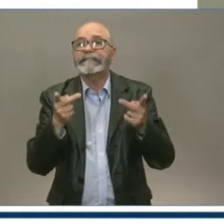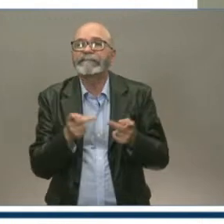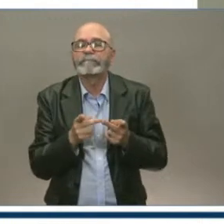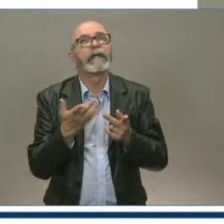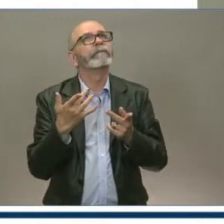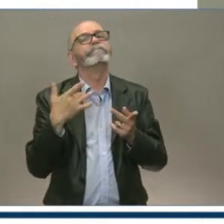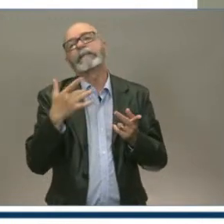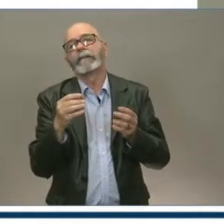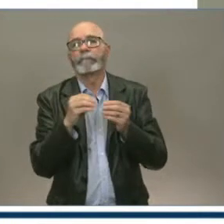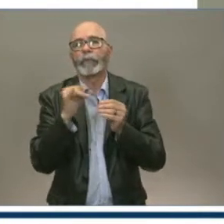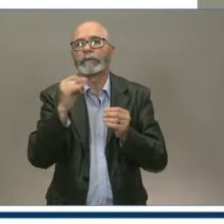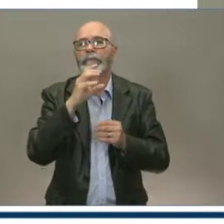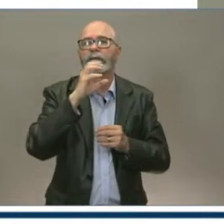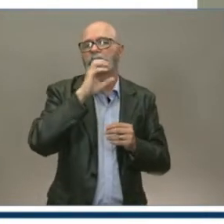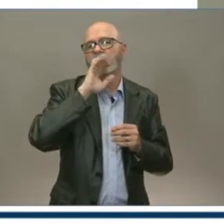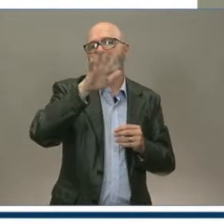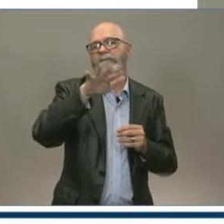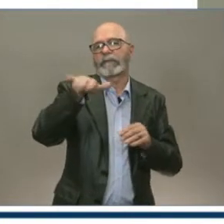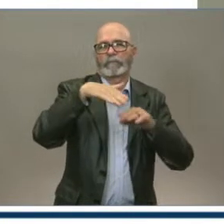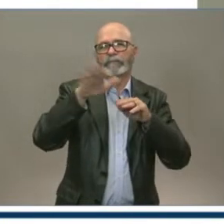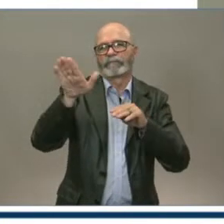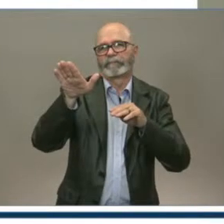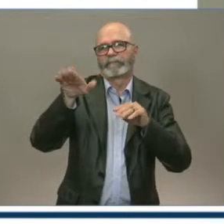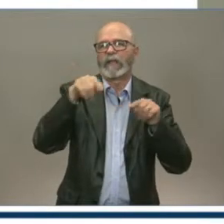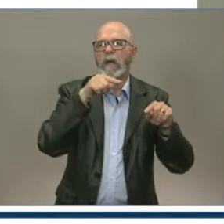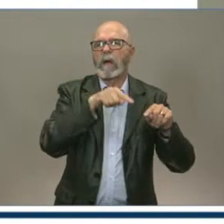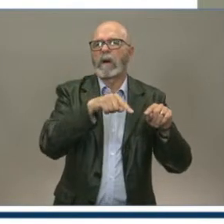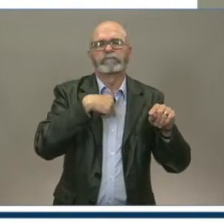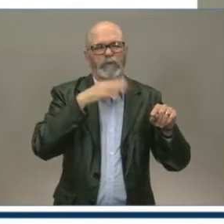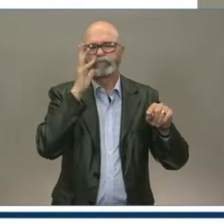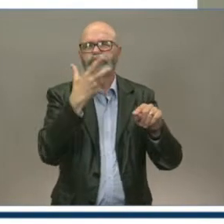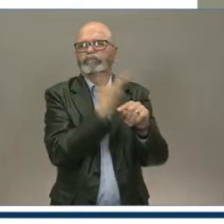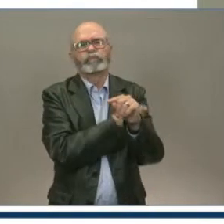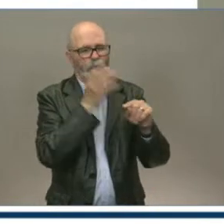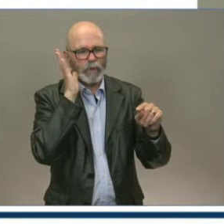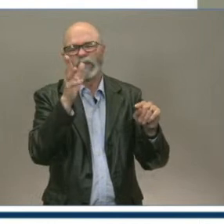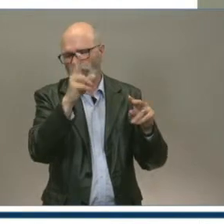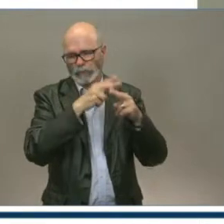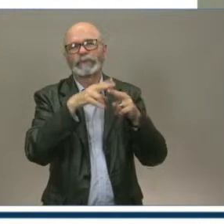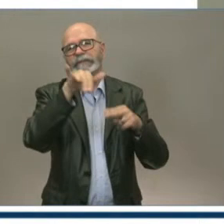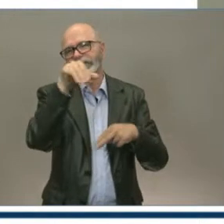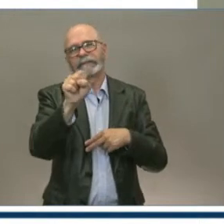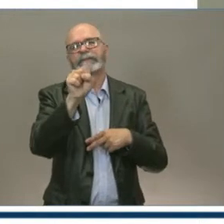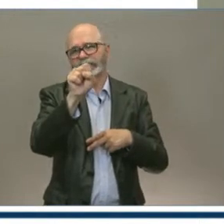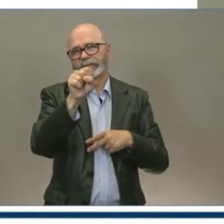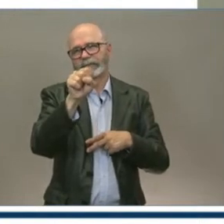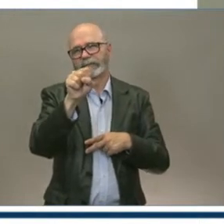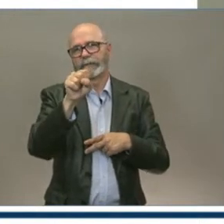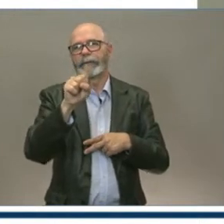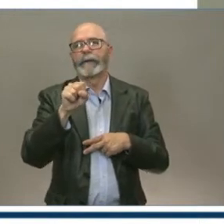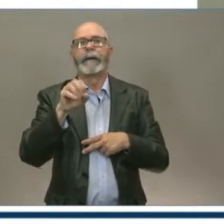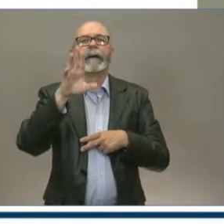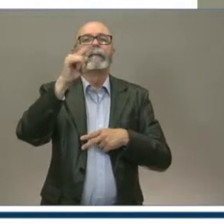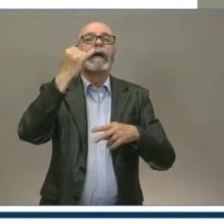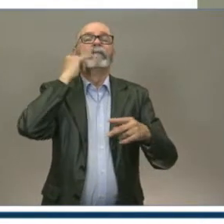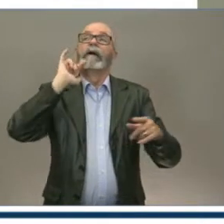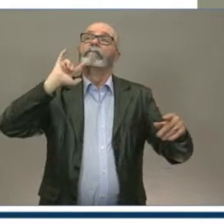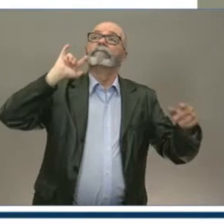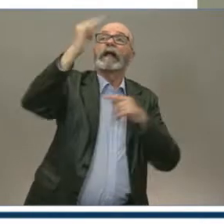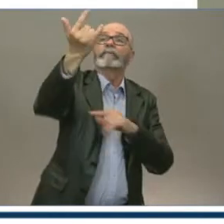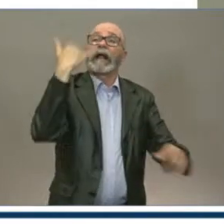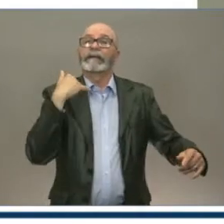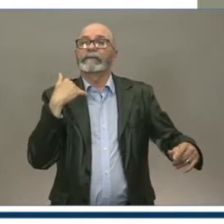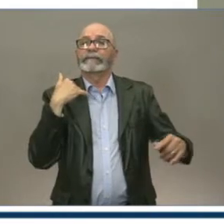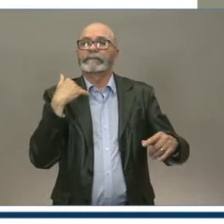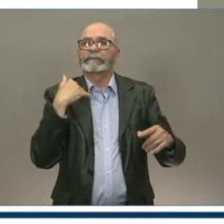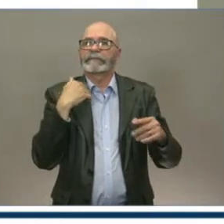So they're going to get immunized quickly. Rotational workers, there is no sector, so it's much harder to actually identify